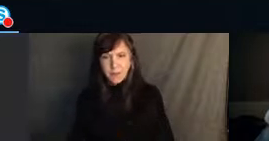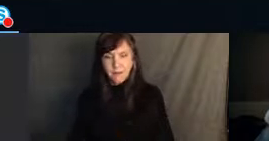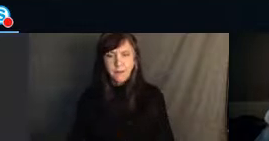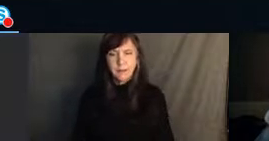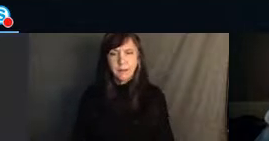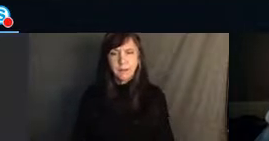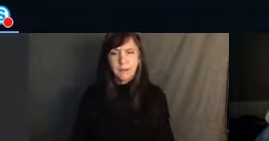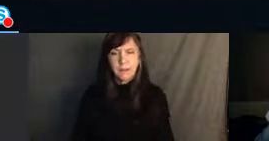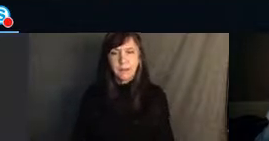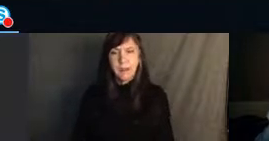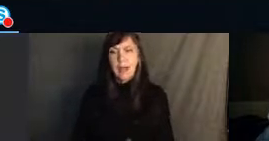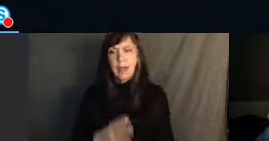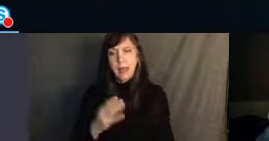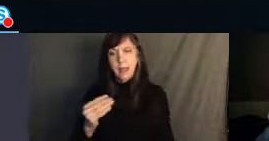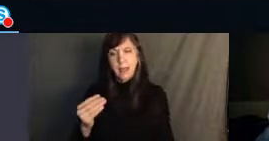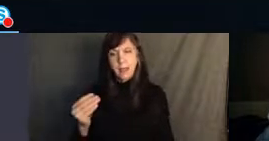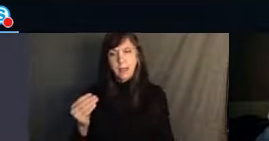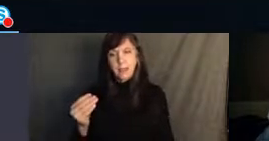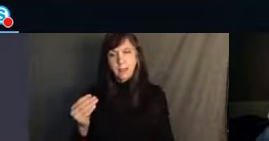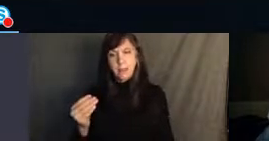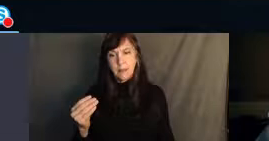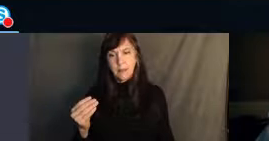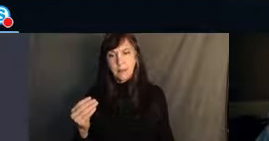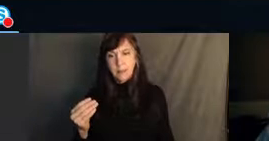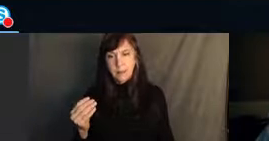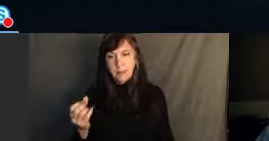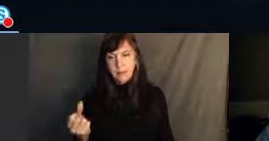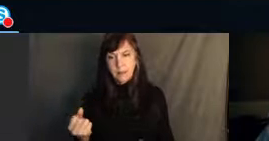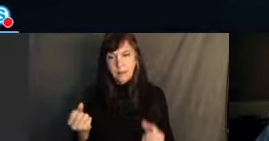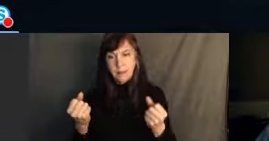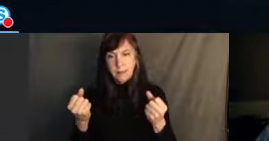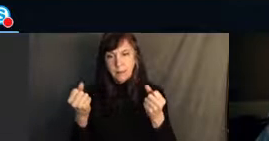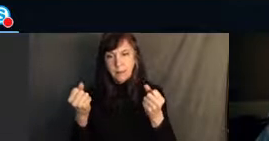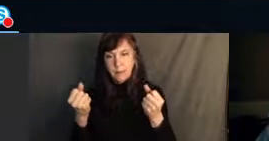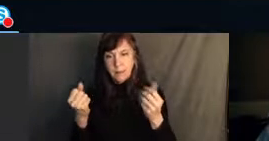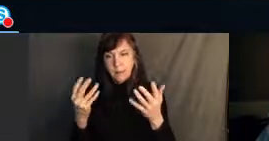And a lot of respondents mentioned um,